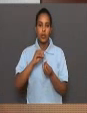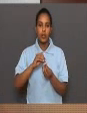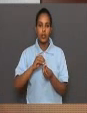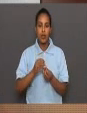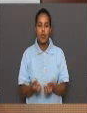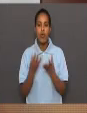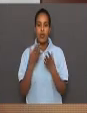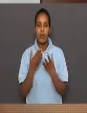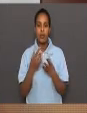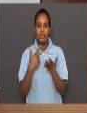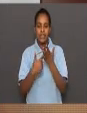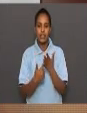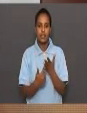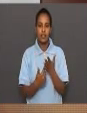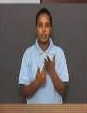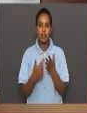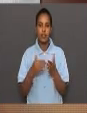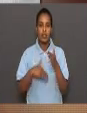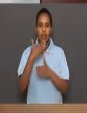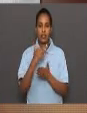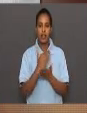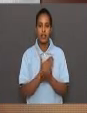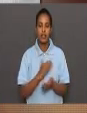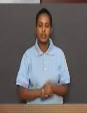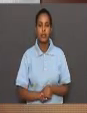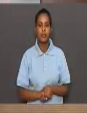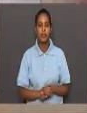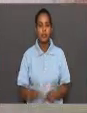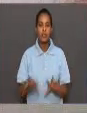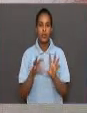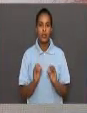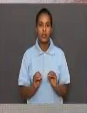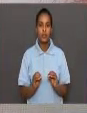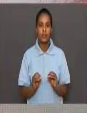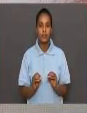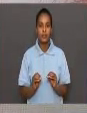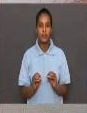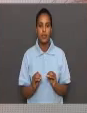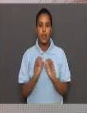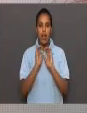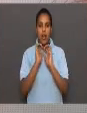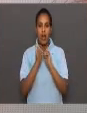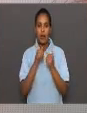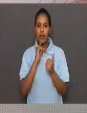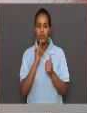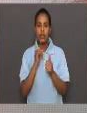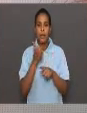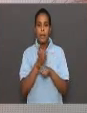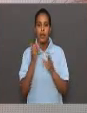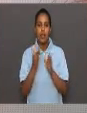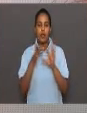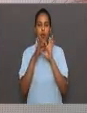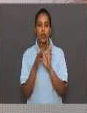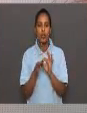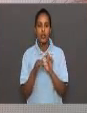We will be talking more about this in our next lesson. Students, how